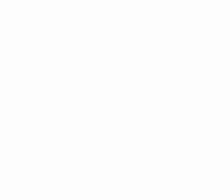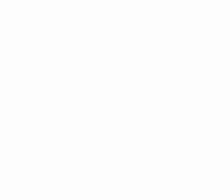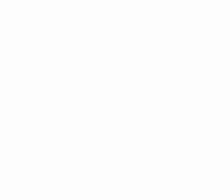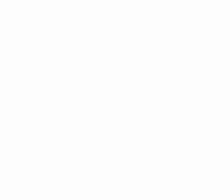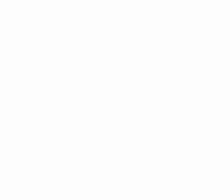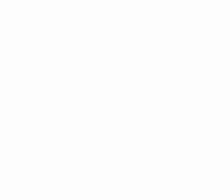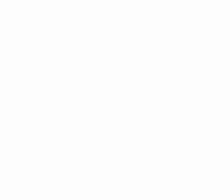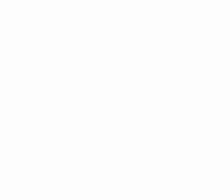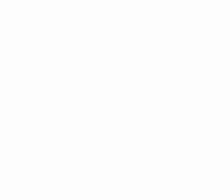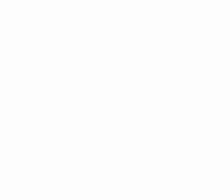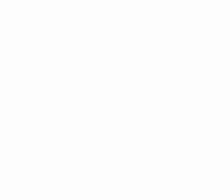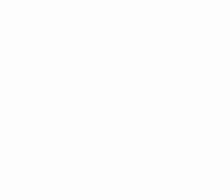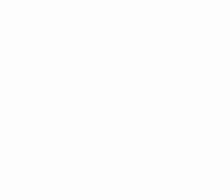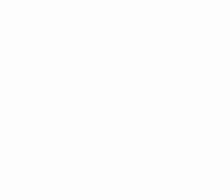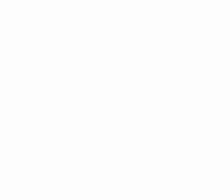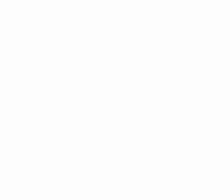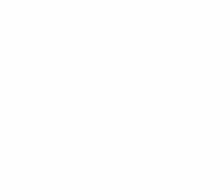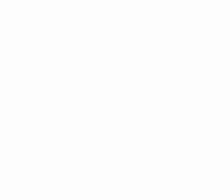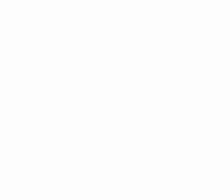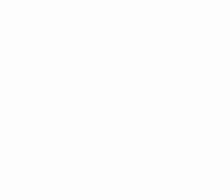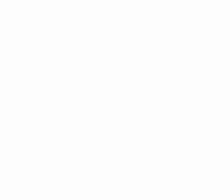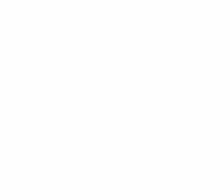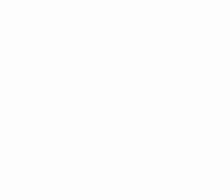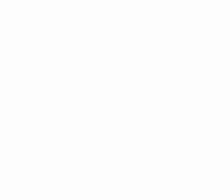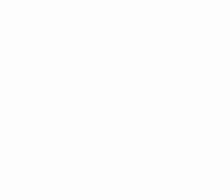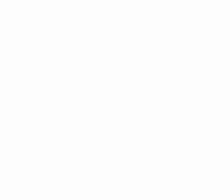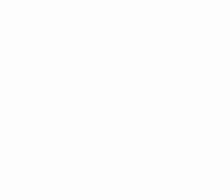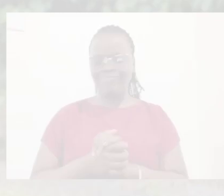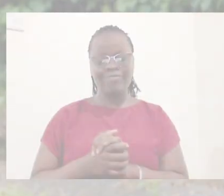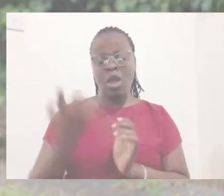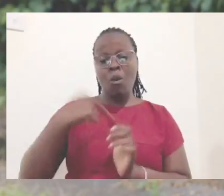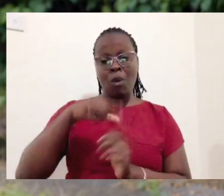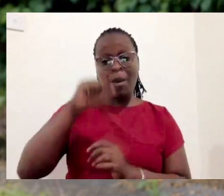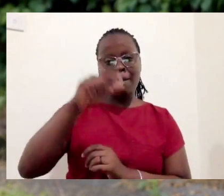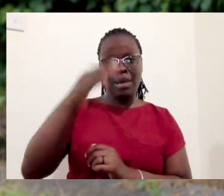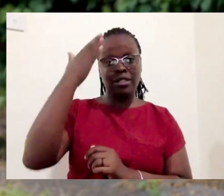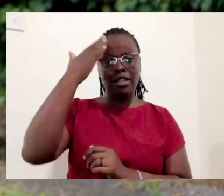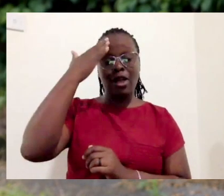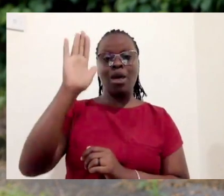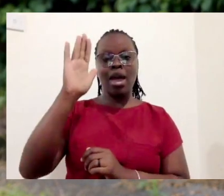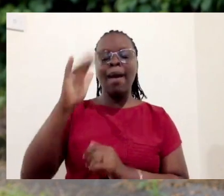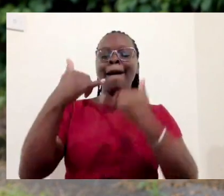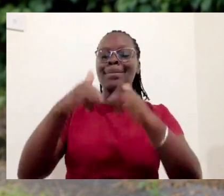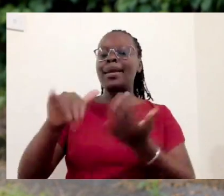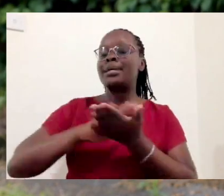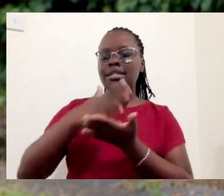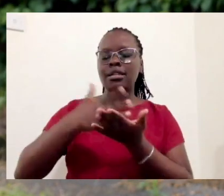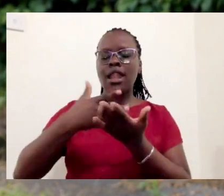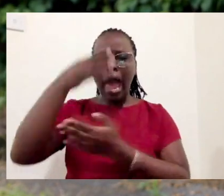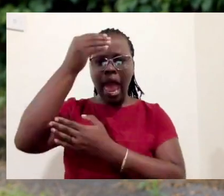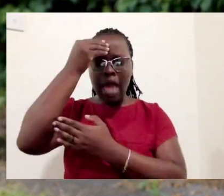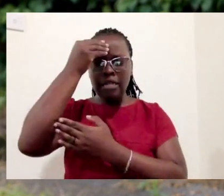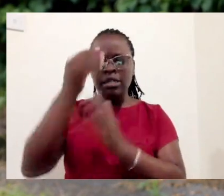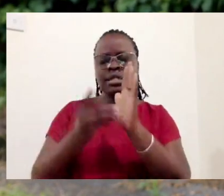Then the third myth is that play is not a serious learning method. What we all need to realize is that play-based